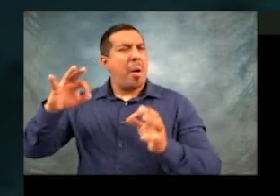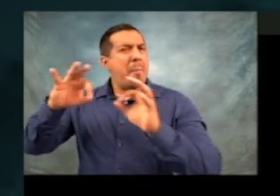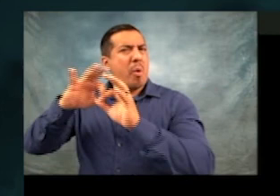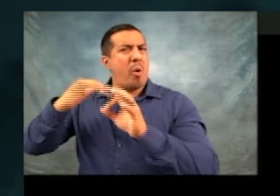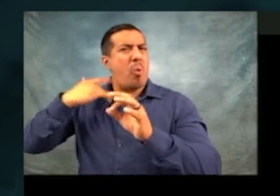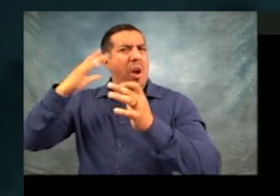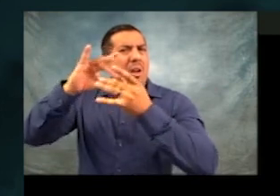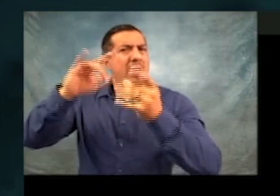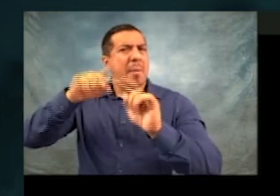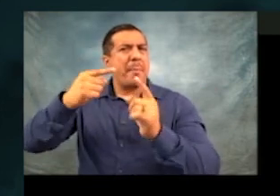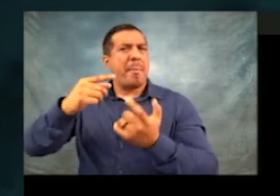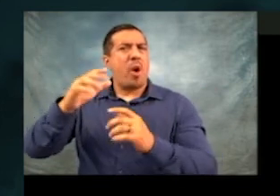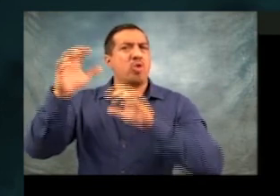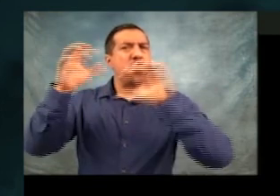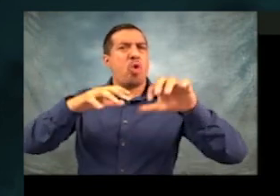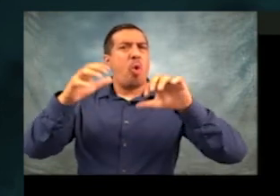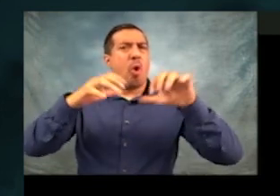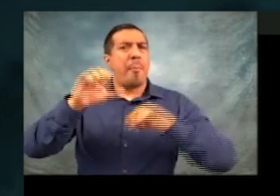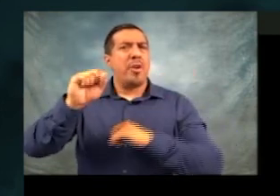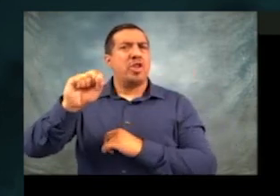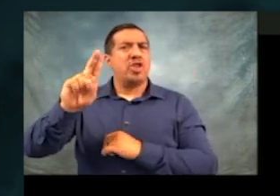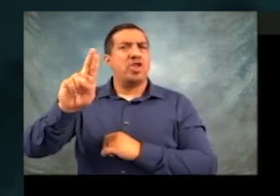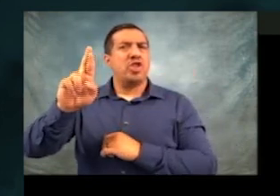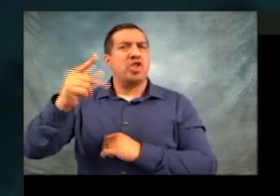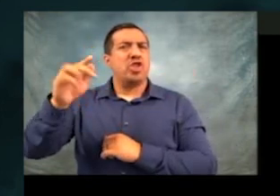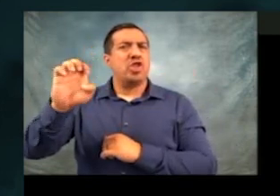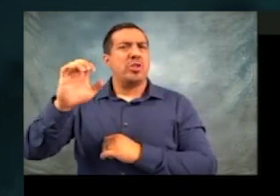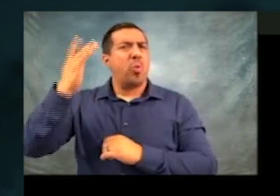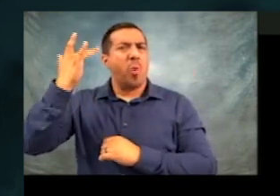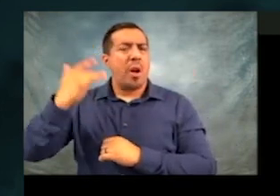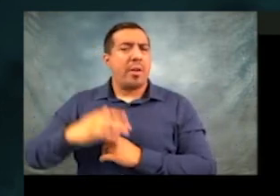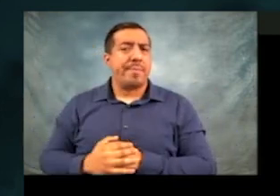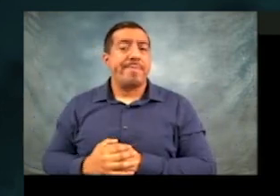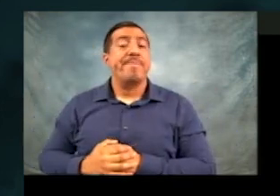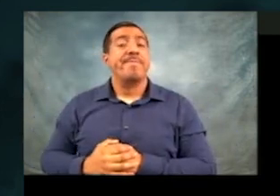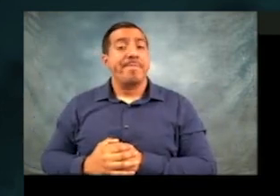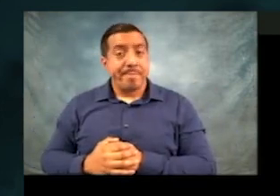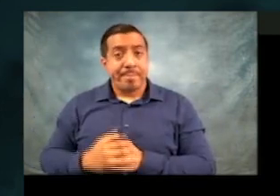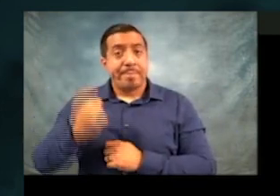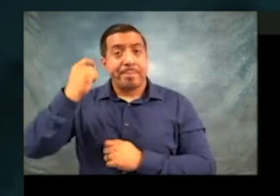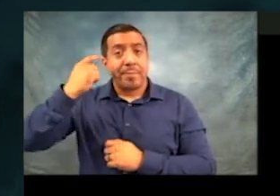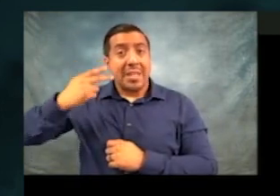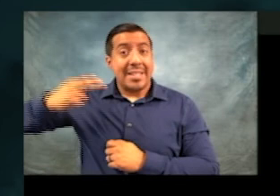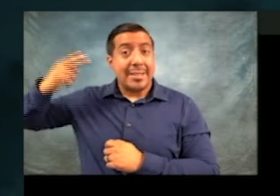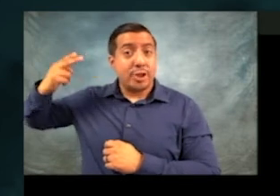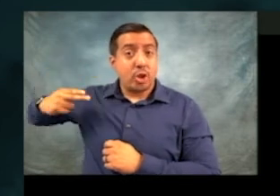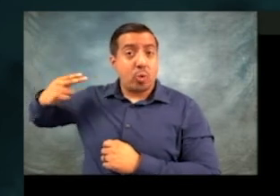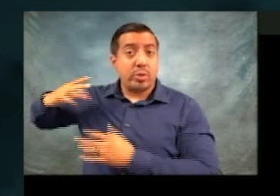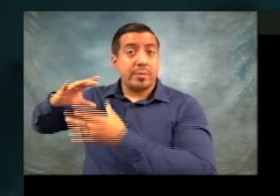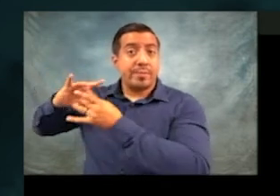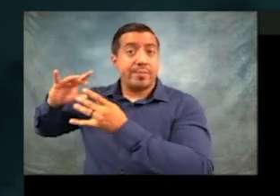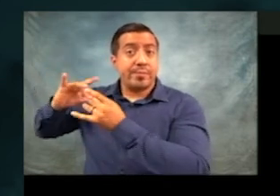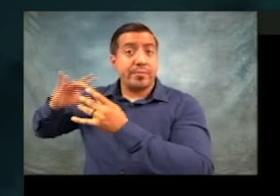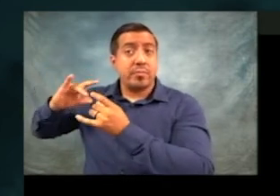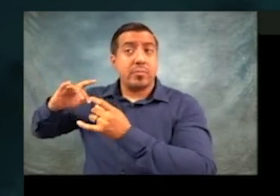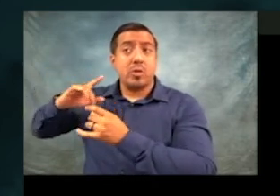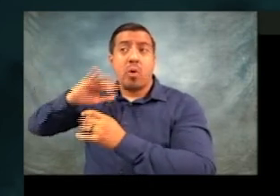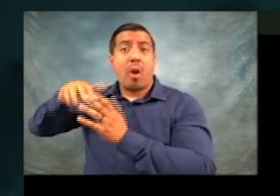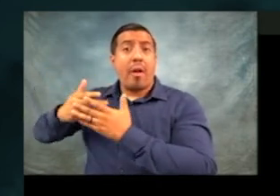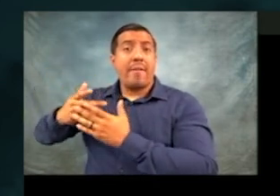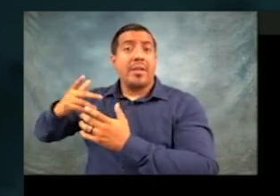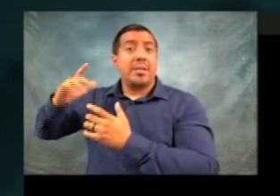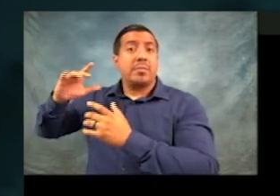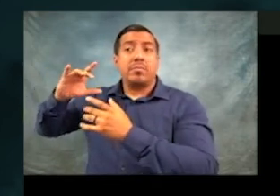talking to you about storm surge? Because historically speaking, the leading cause of death in